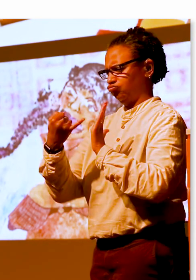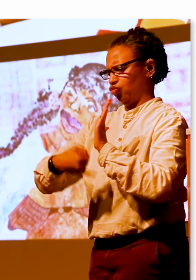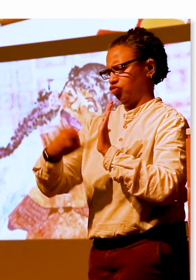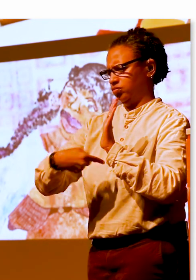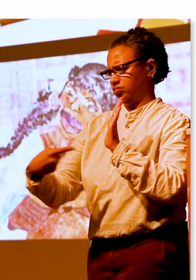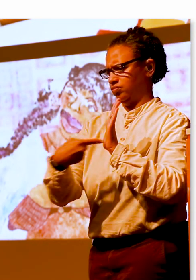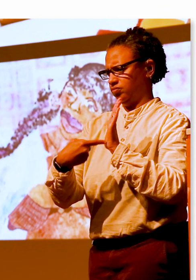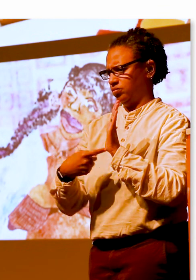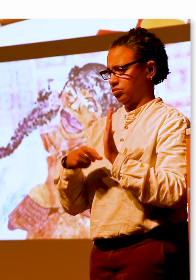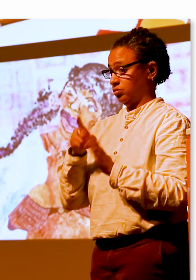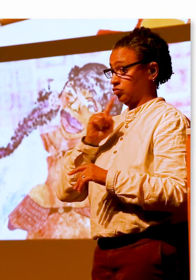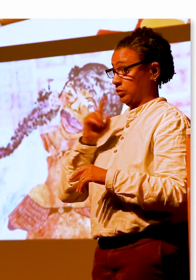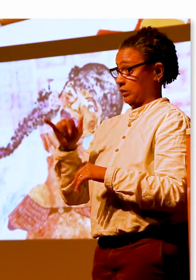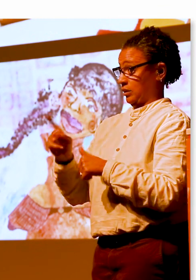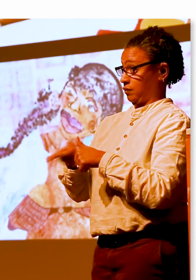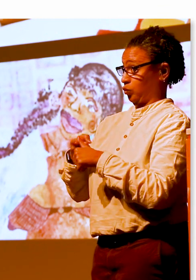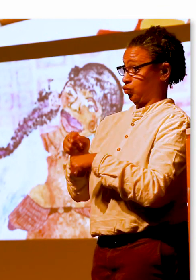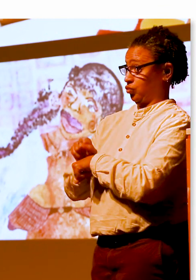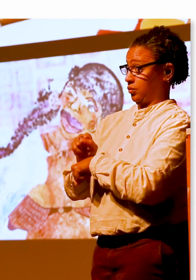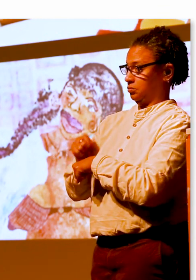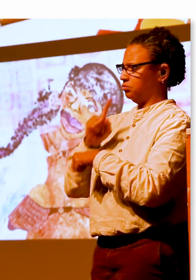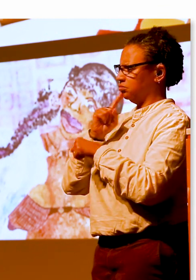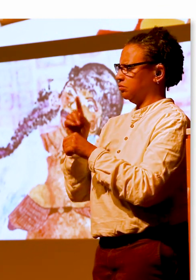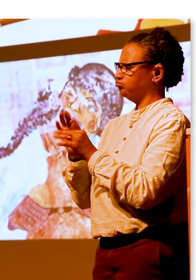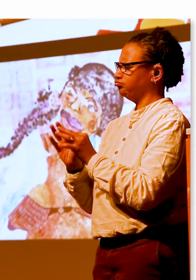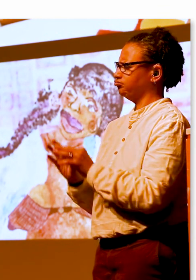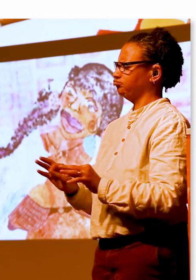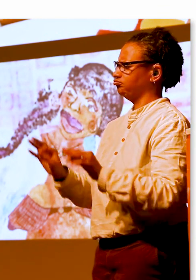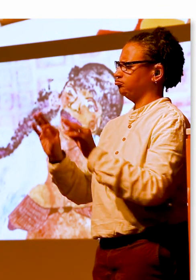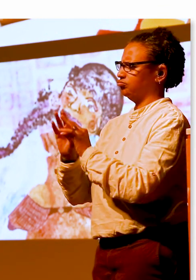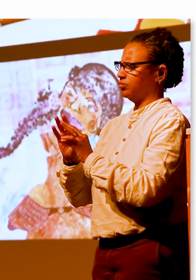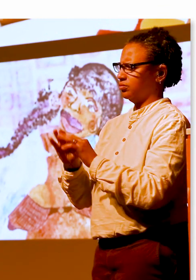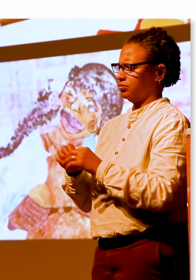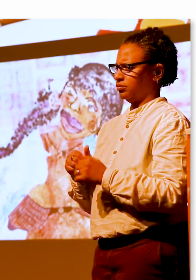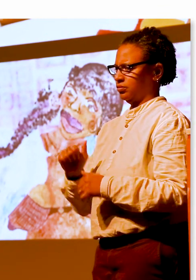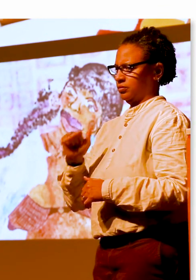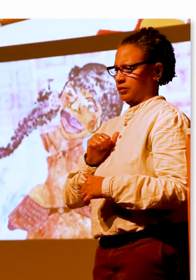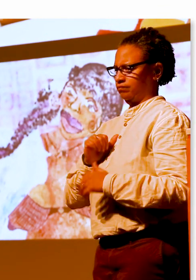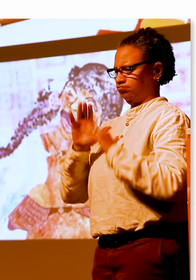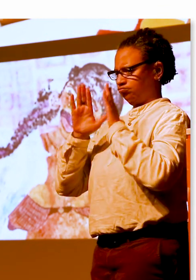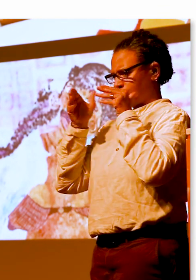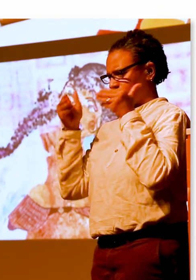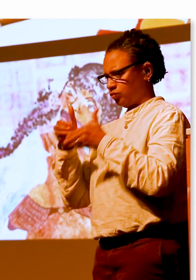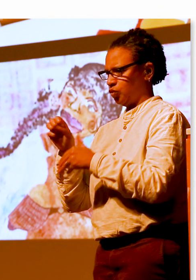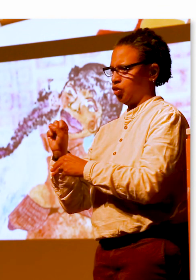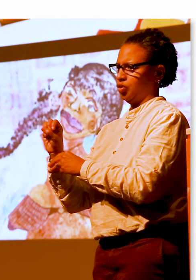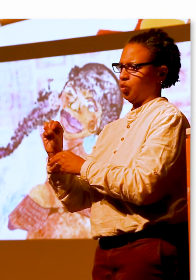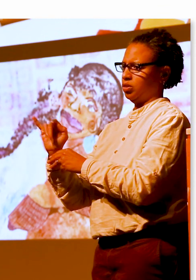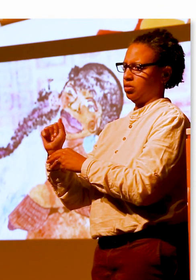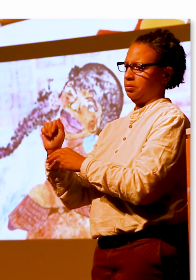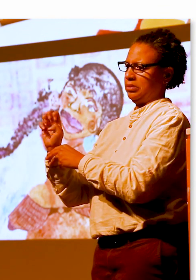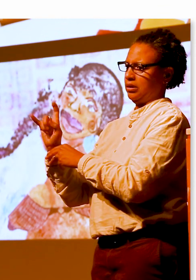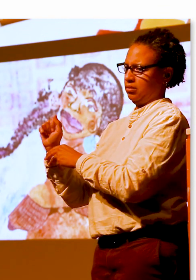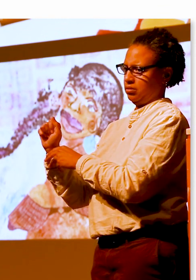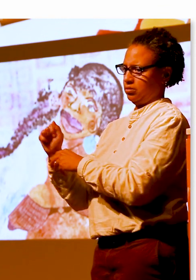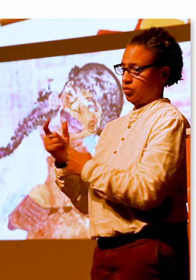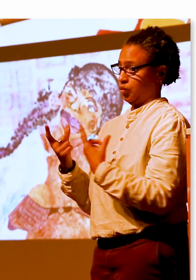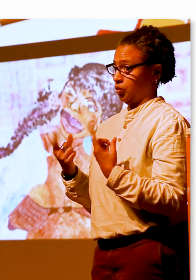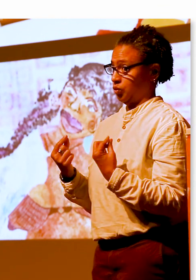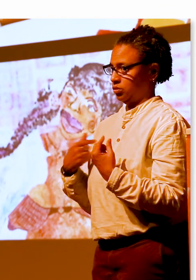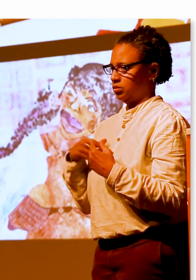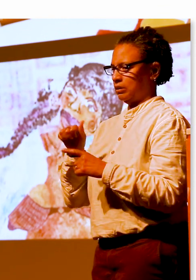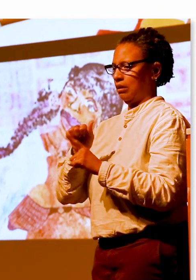me because as a fellow and as a social media fellow, I was able to trick a ton of people into thinking that a